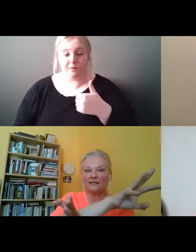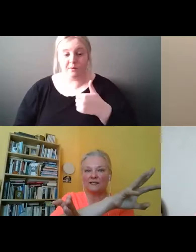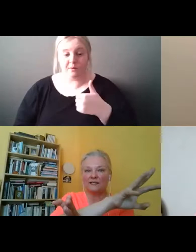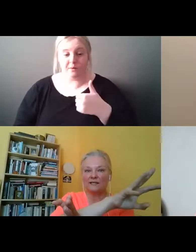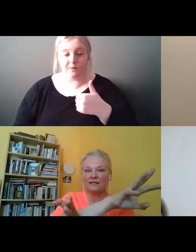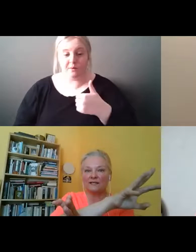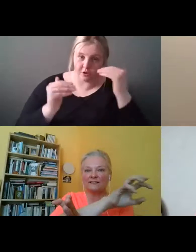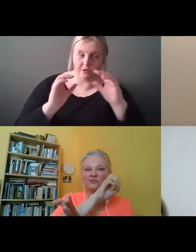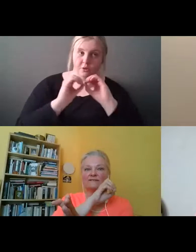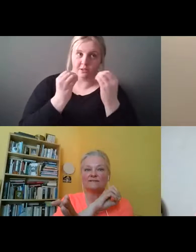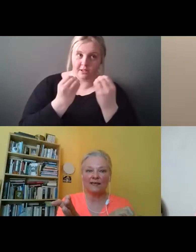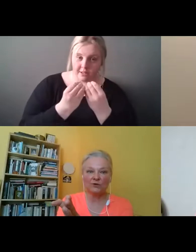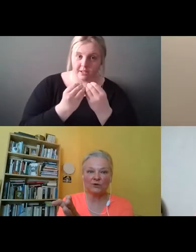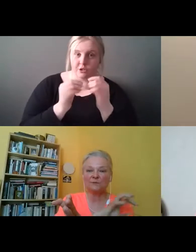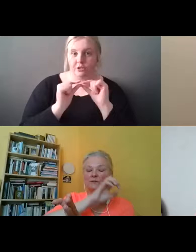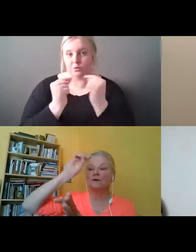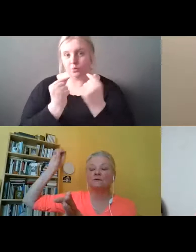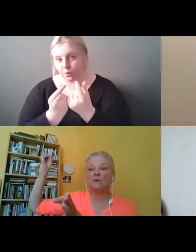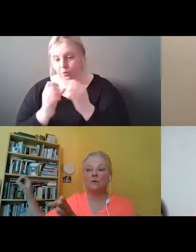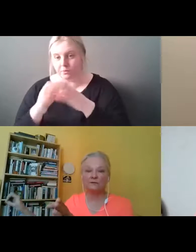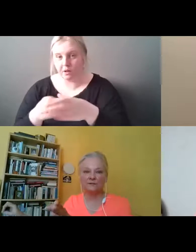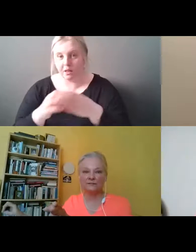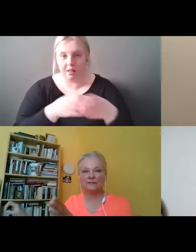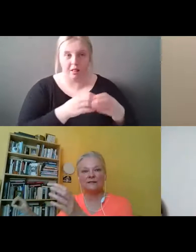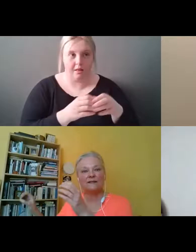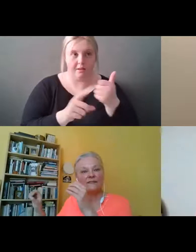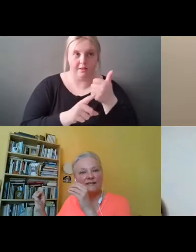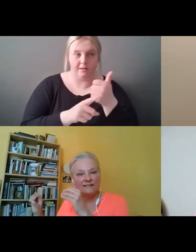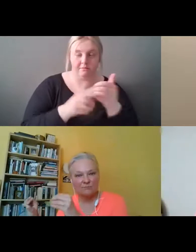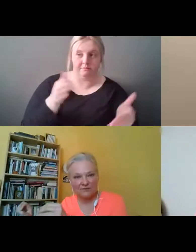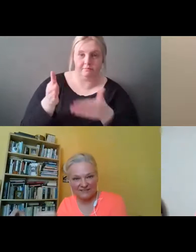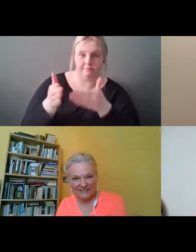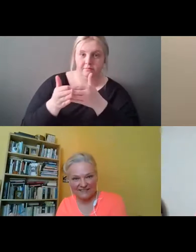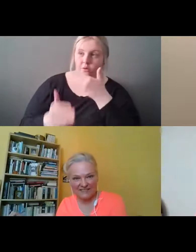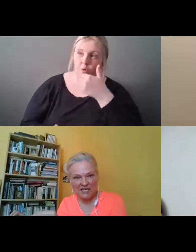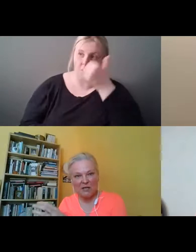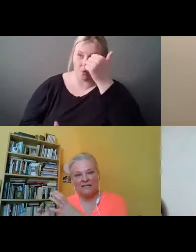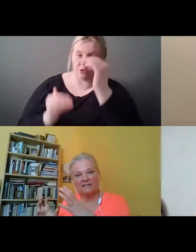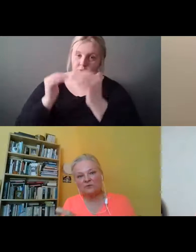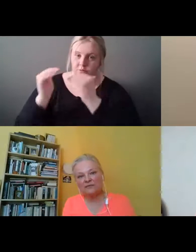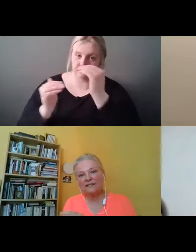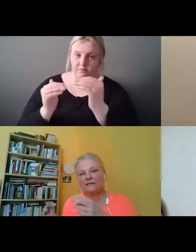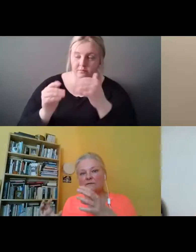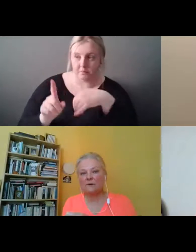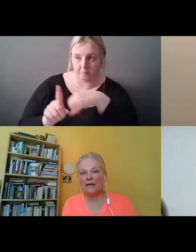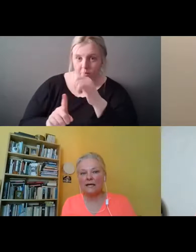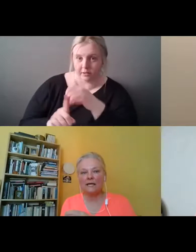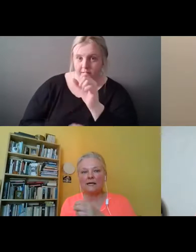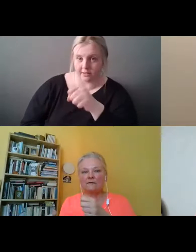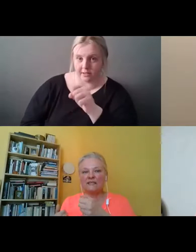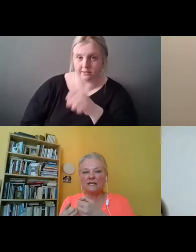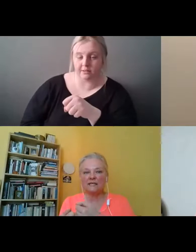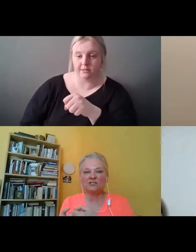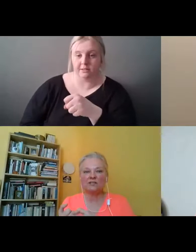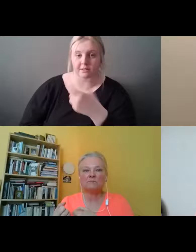organizations and groups to older adults that is bullying. Because bullying is a way